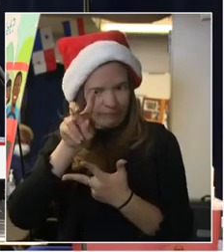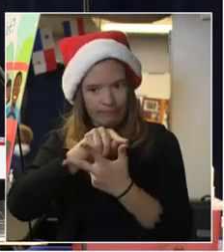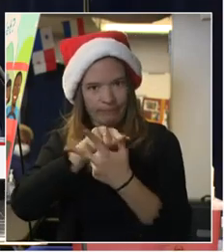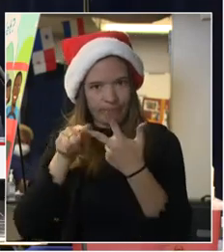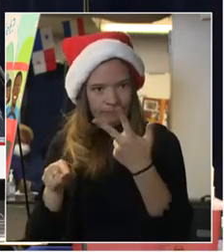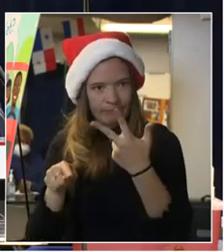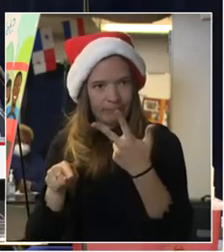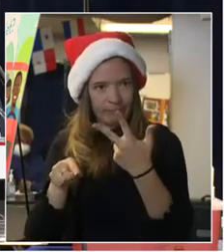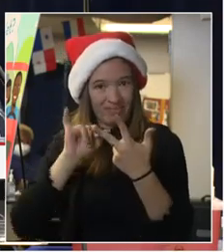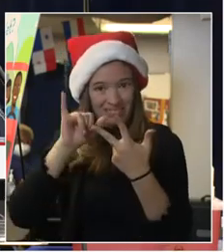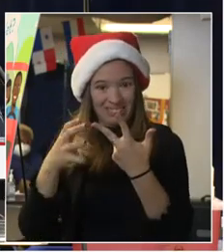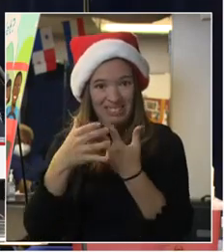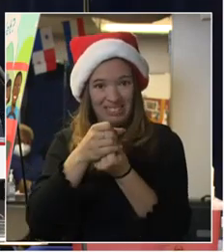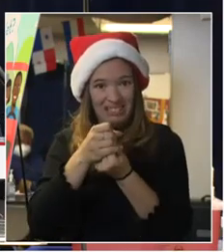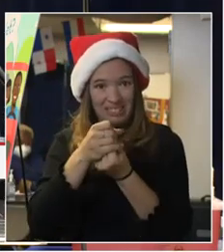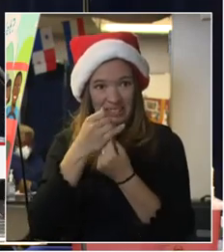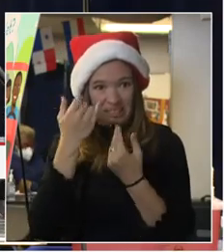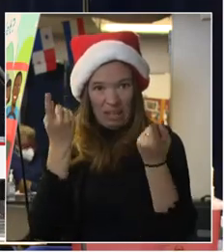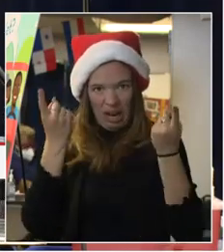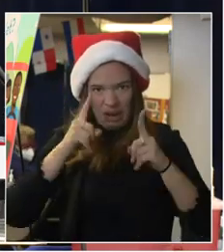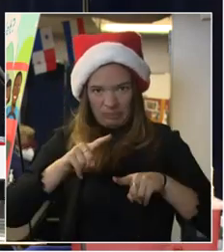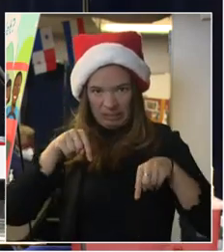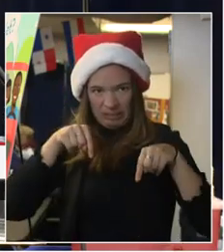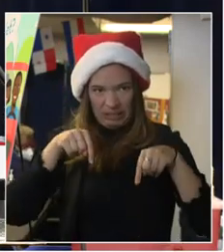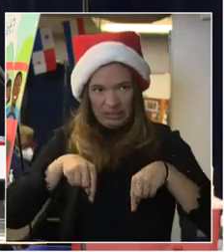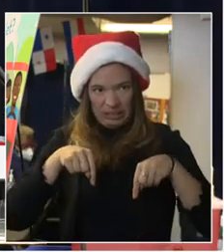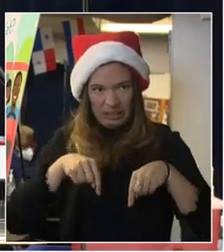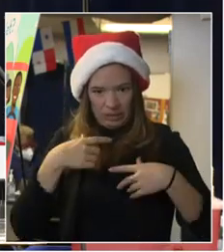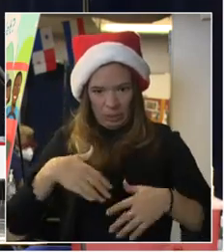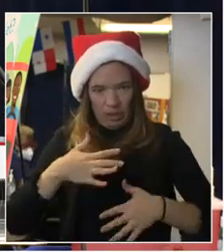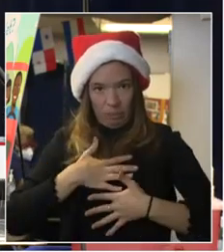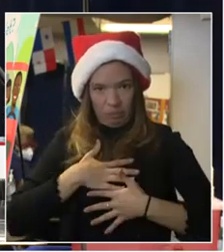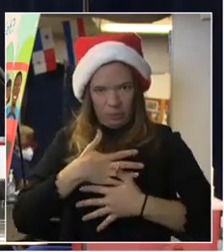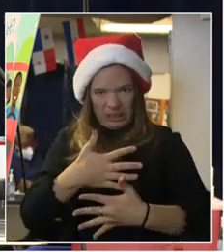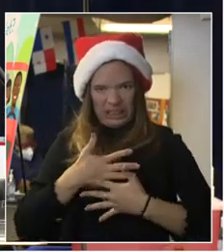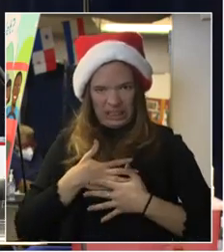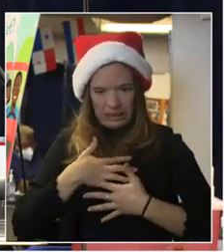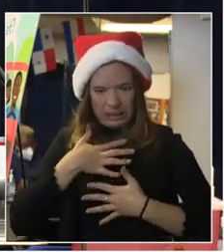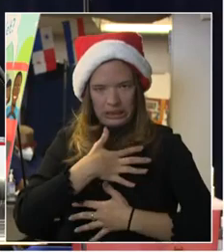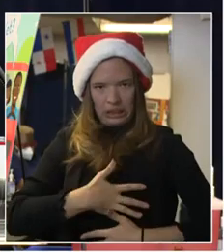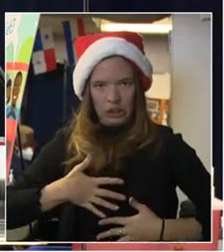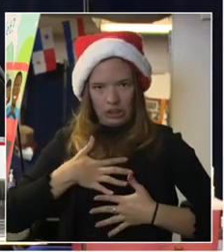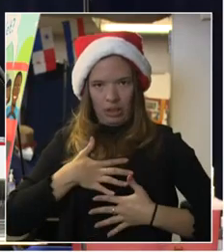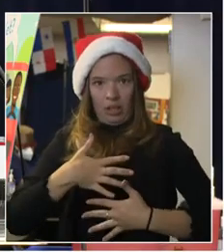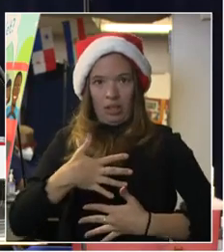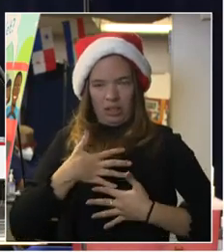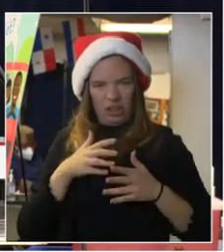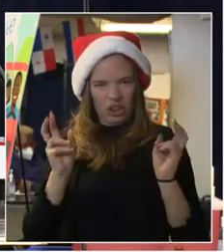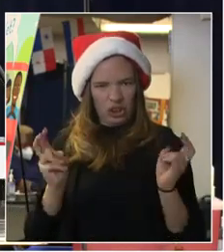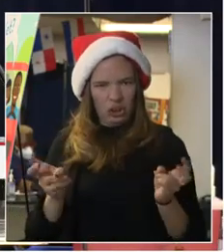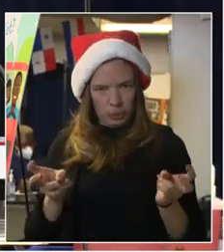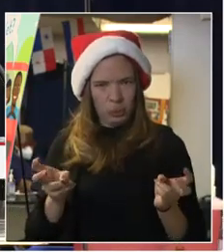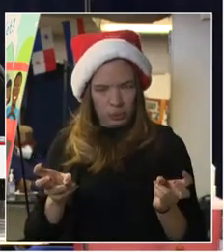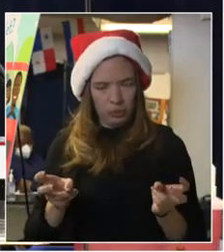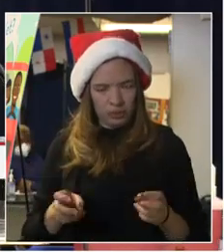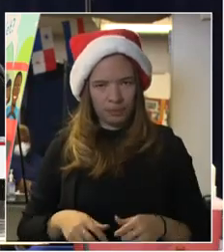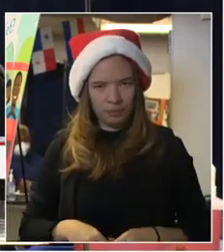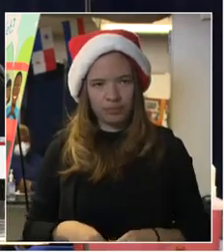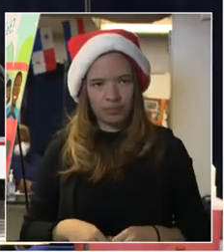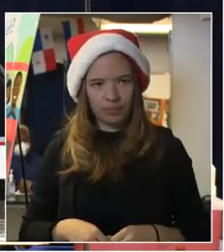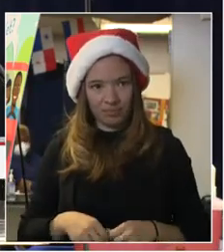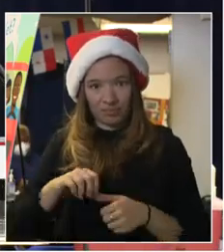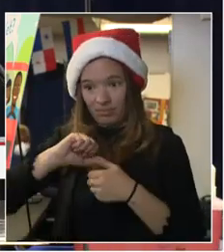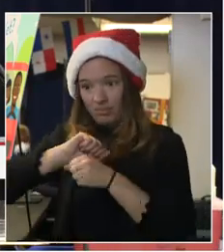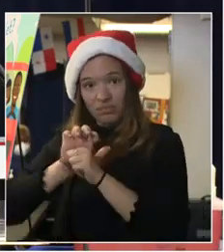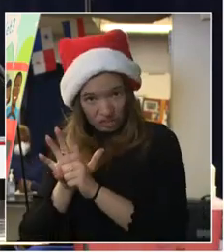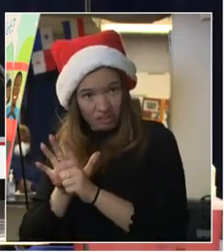Let's start with updates to the COVID-19 virus. The district remains at a low